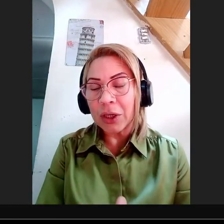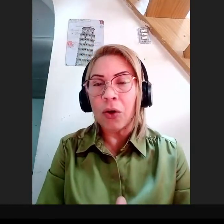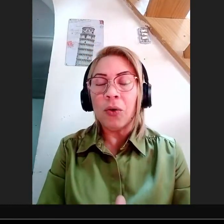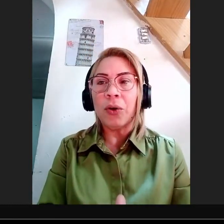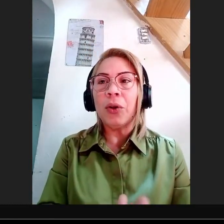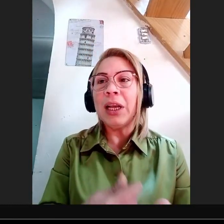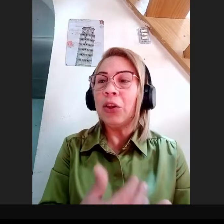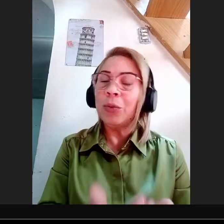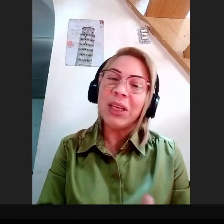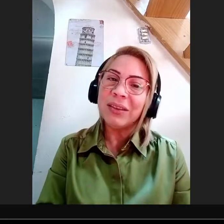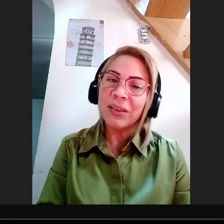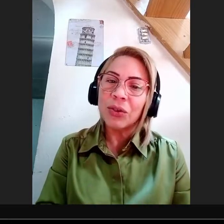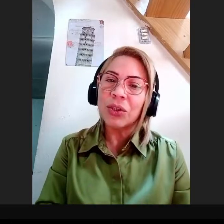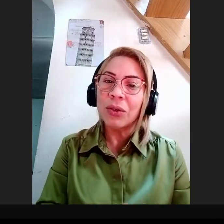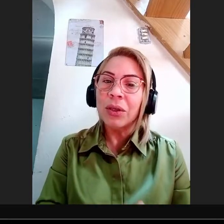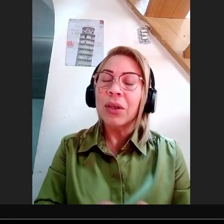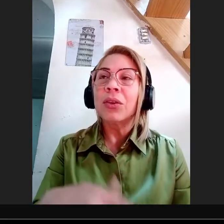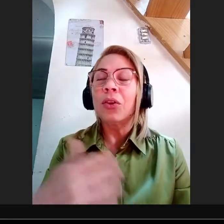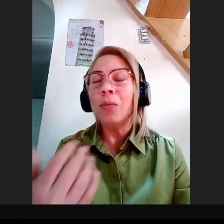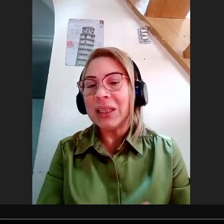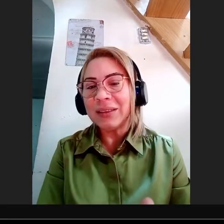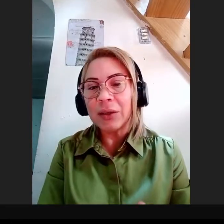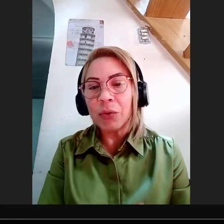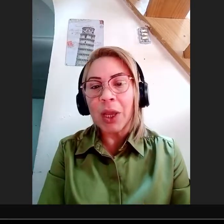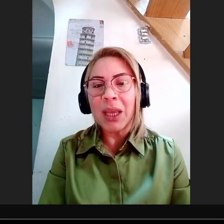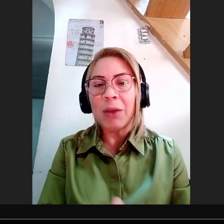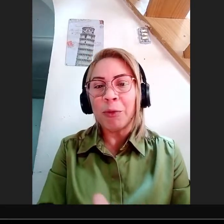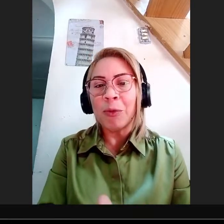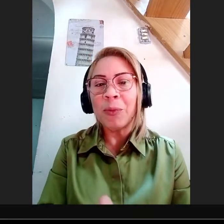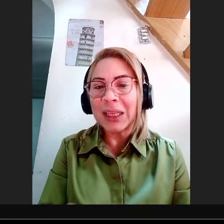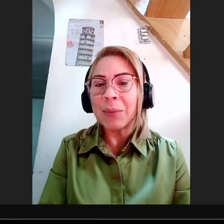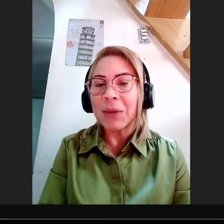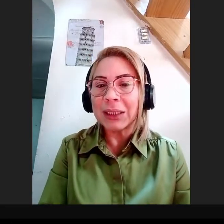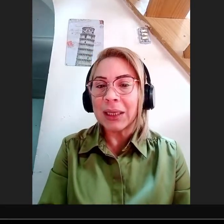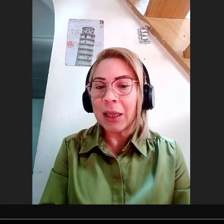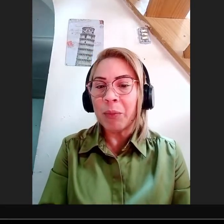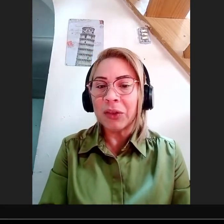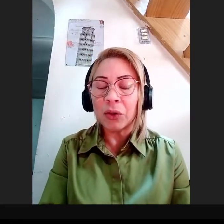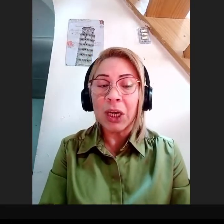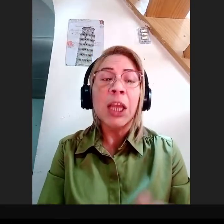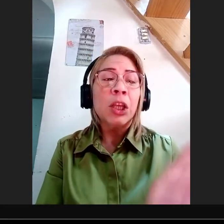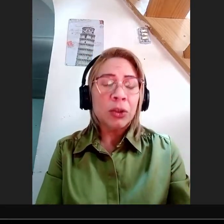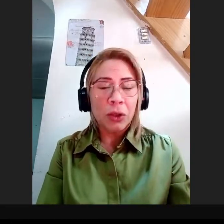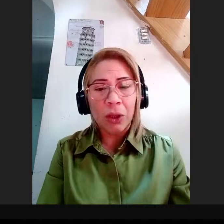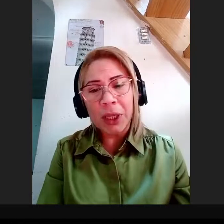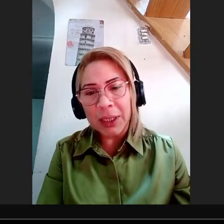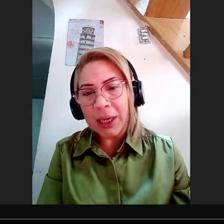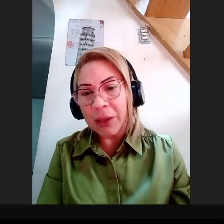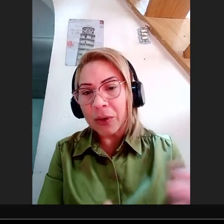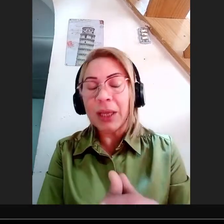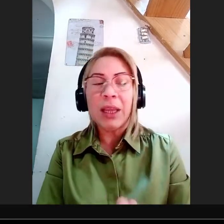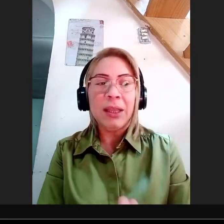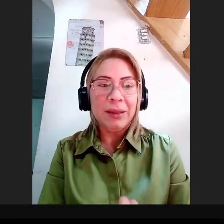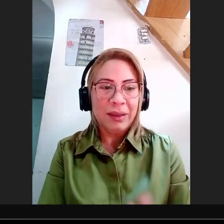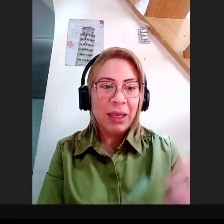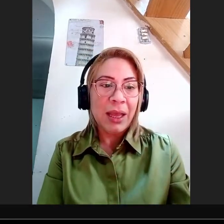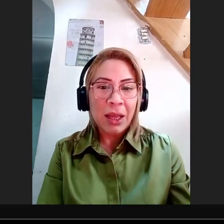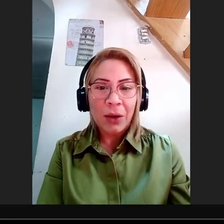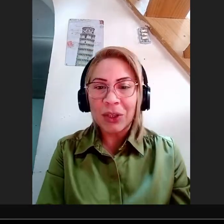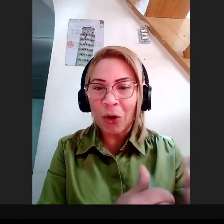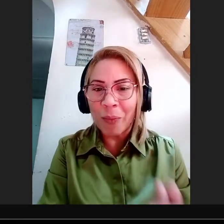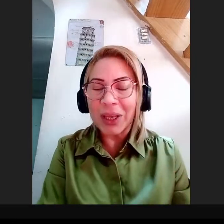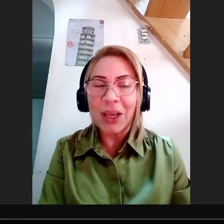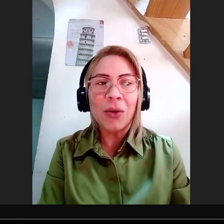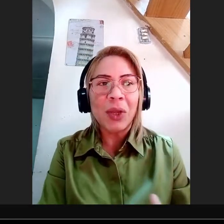survive. And in this case, in our case, this happened in 2018. We were victims of